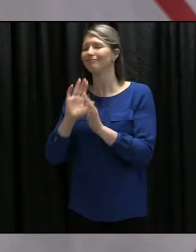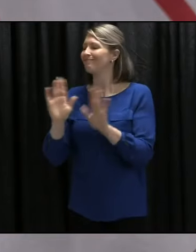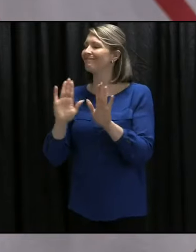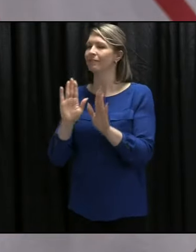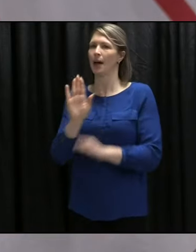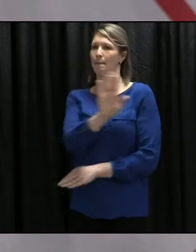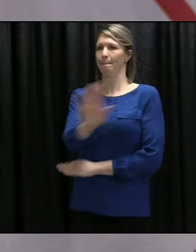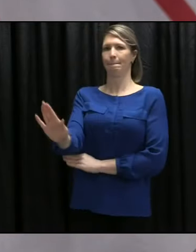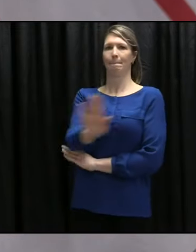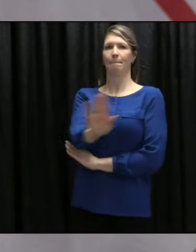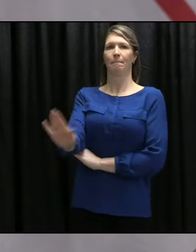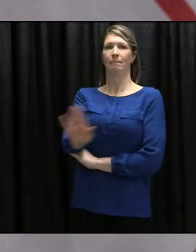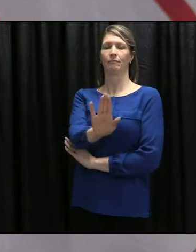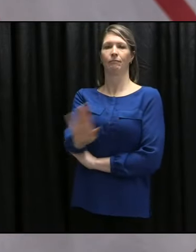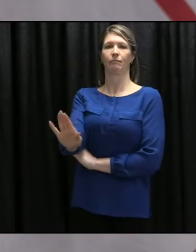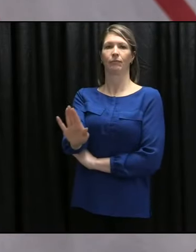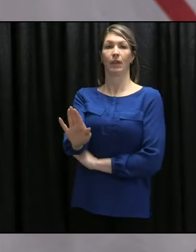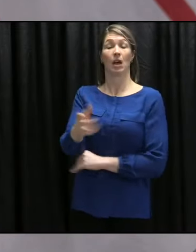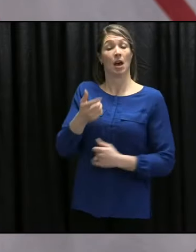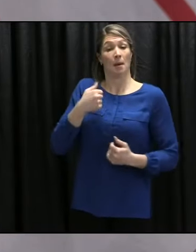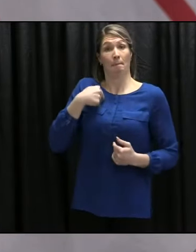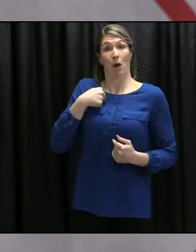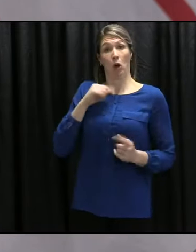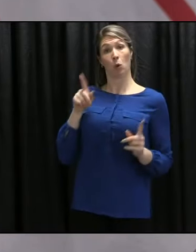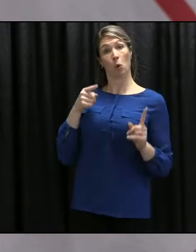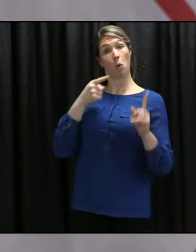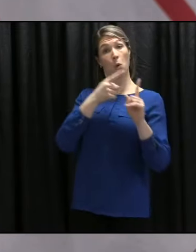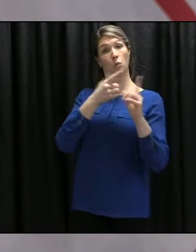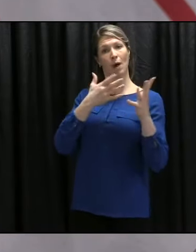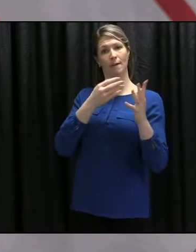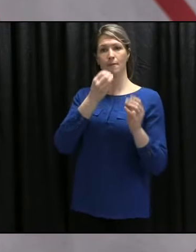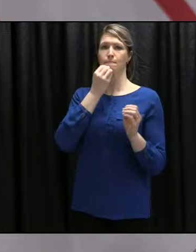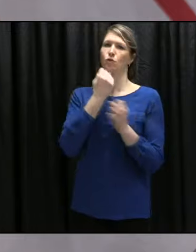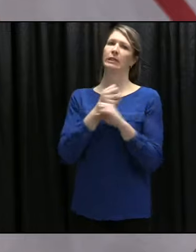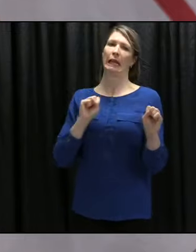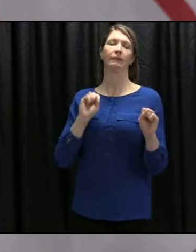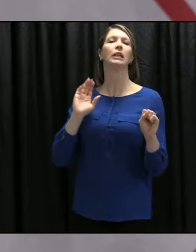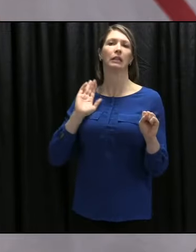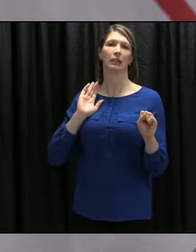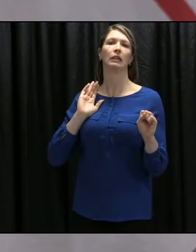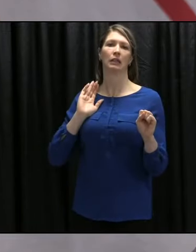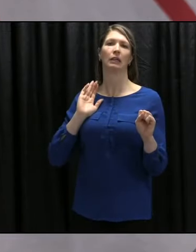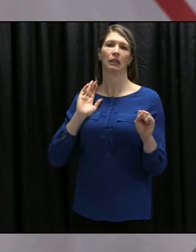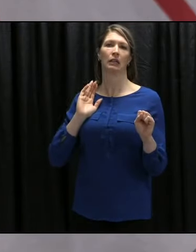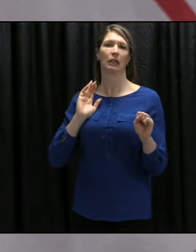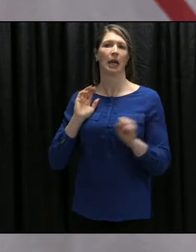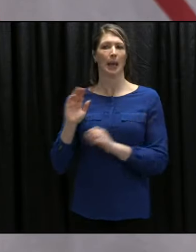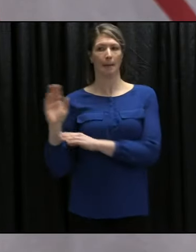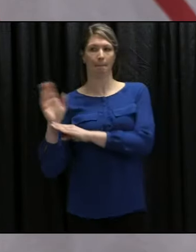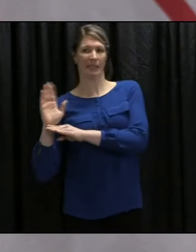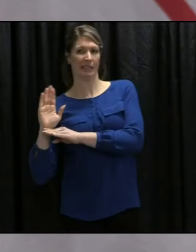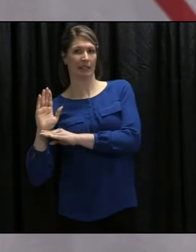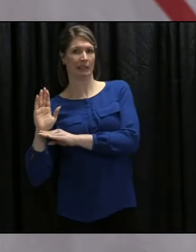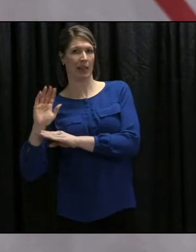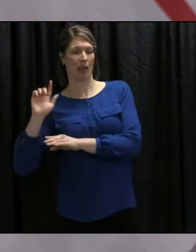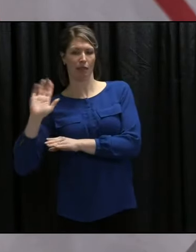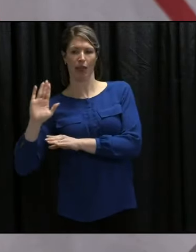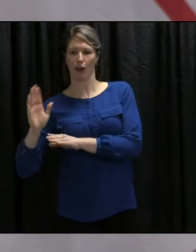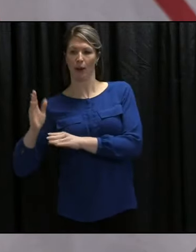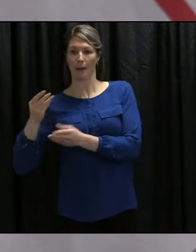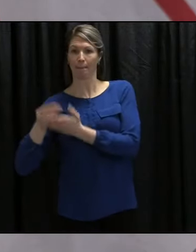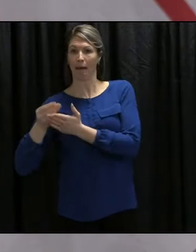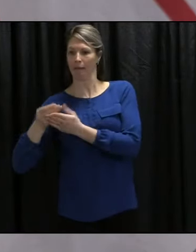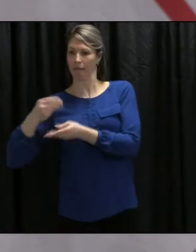given the situation that they currently find themselves in as a business operator, that's not my concern. My concern is